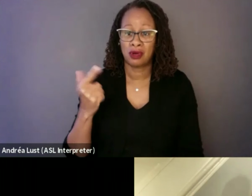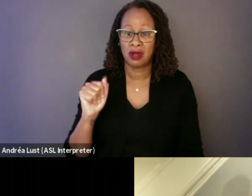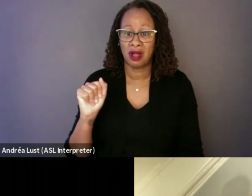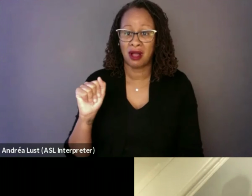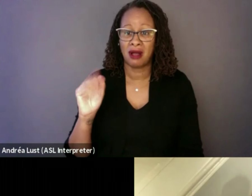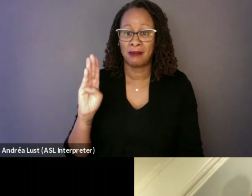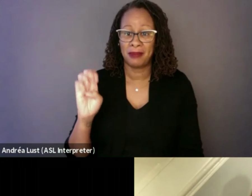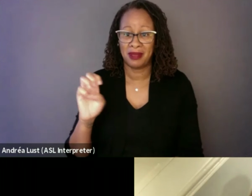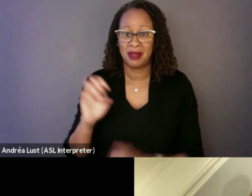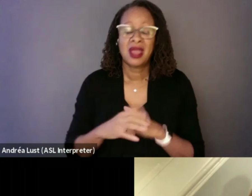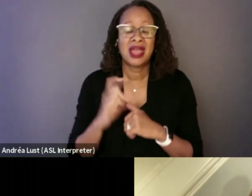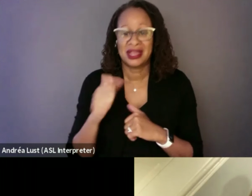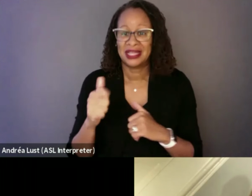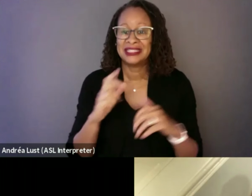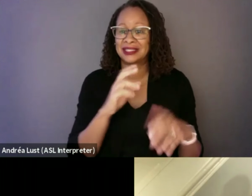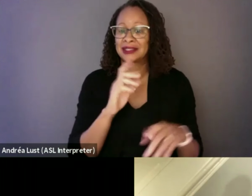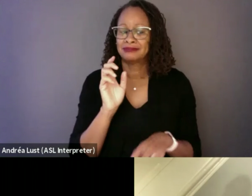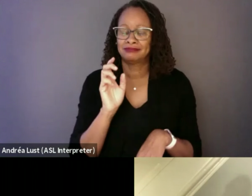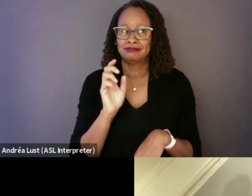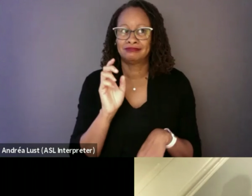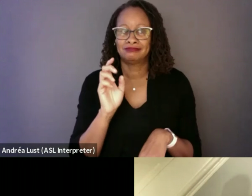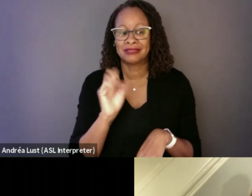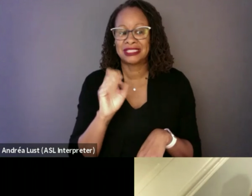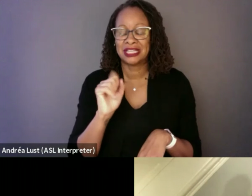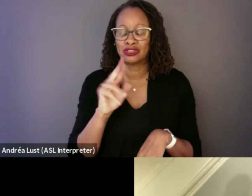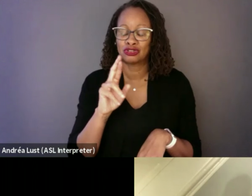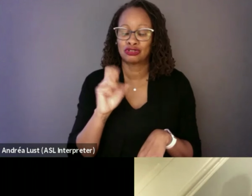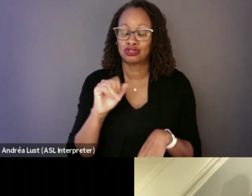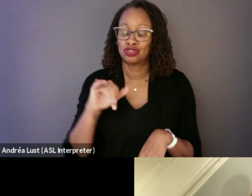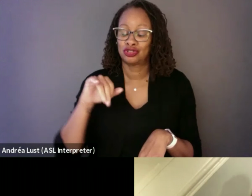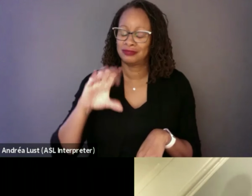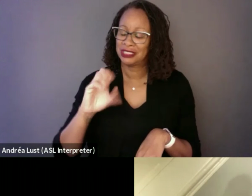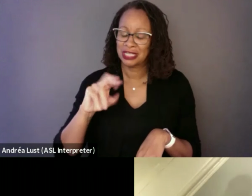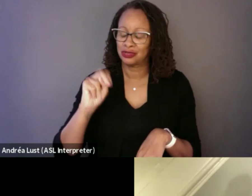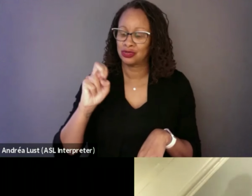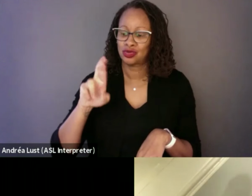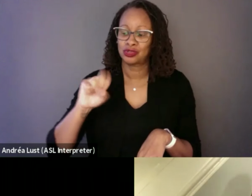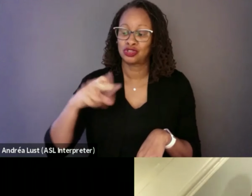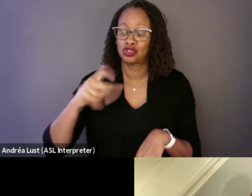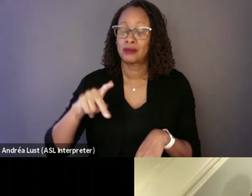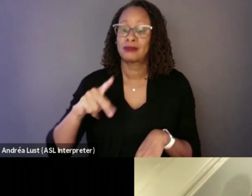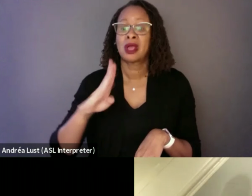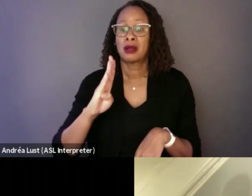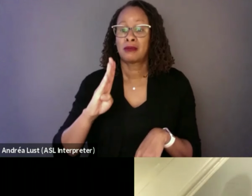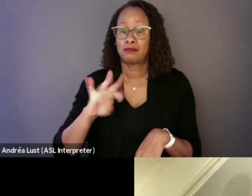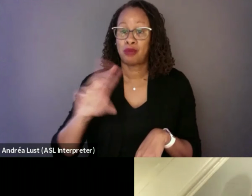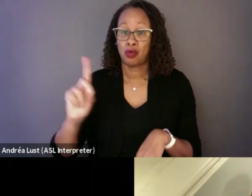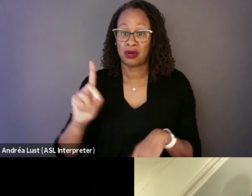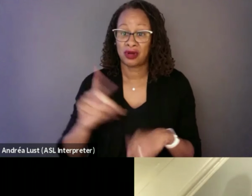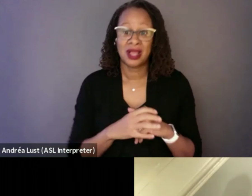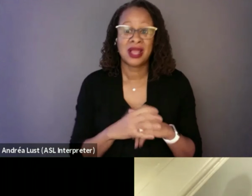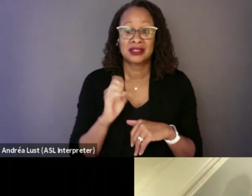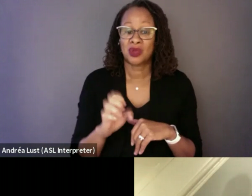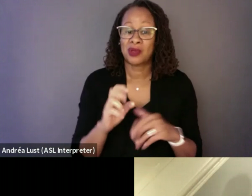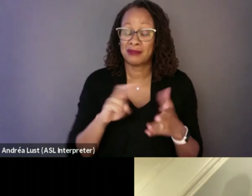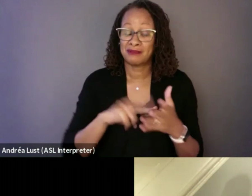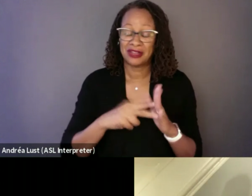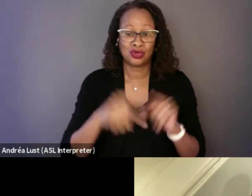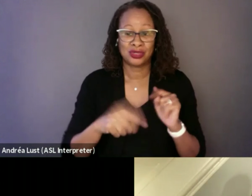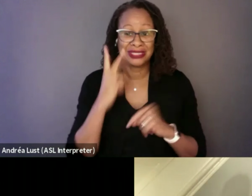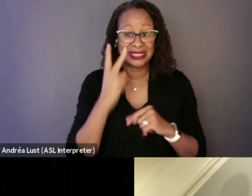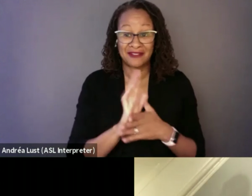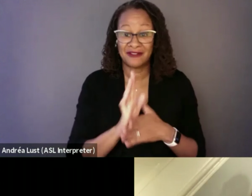And of course, that was a devastating for us that the film couldn't be screened in the country where it mattered most. And